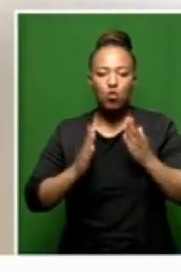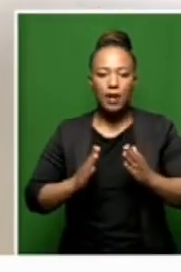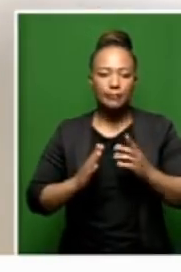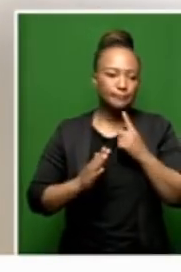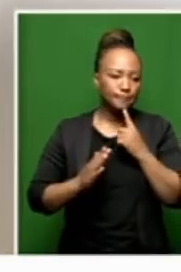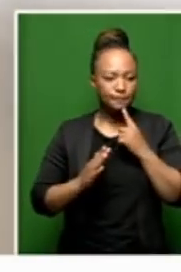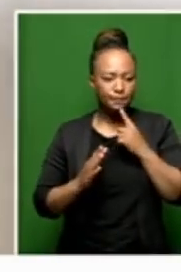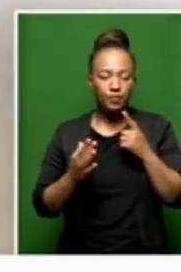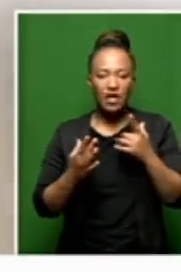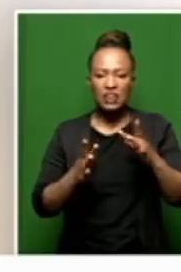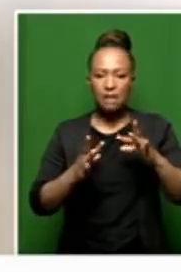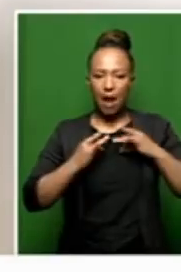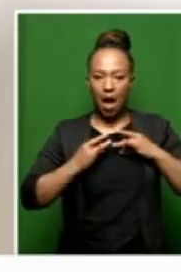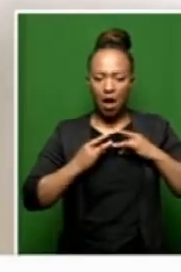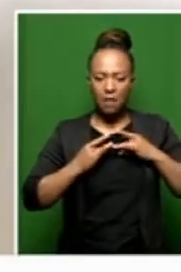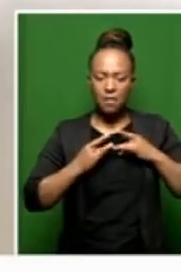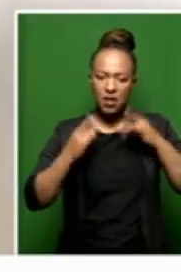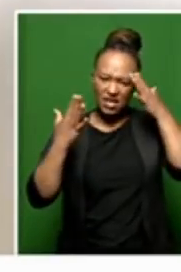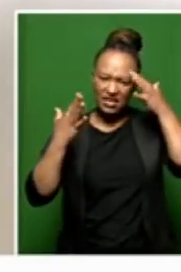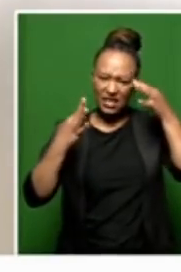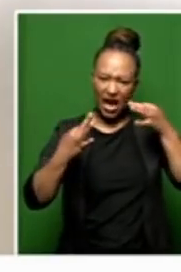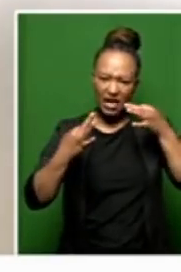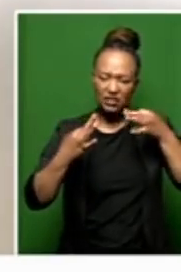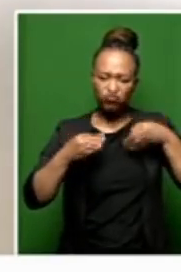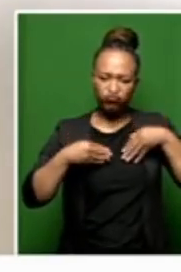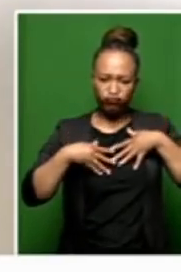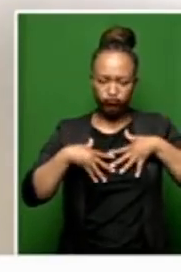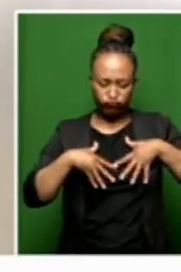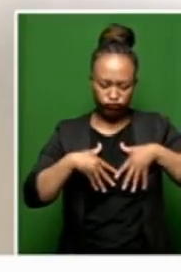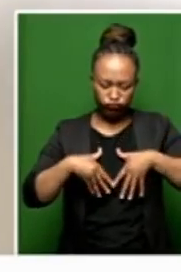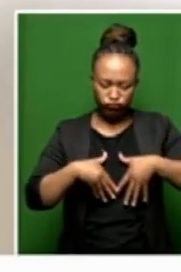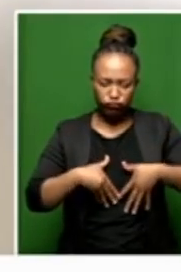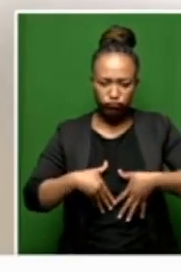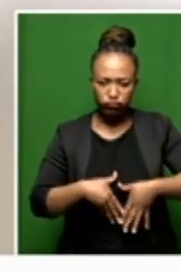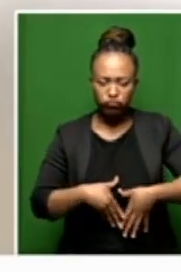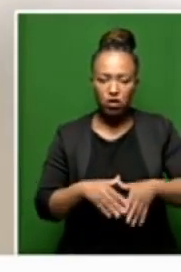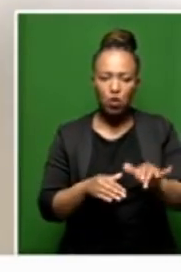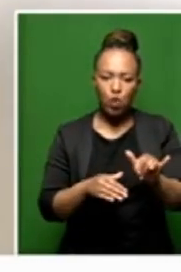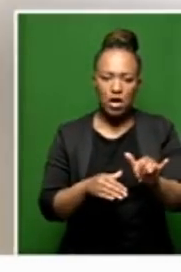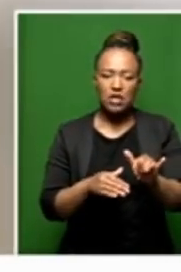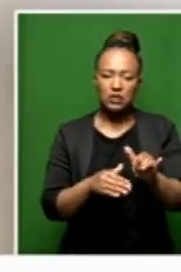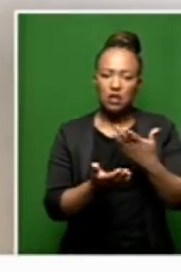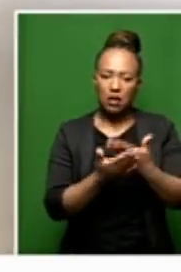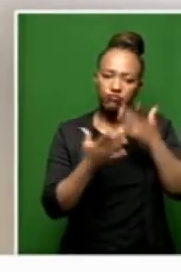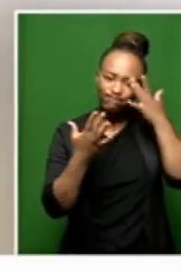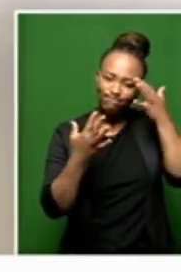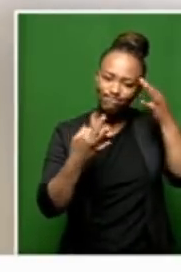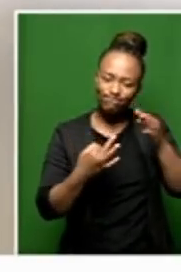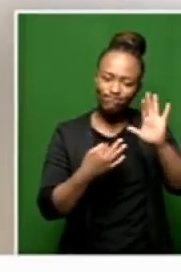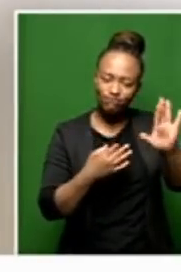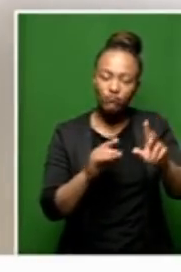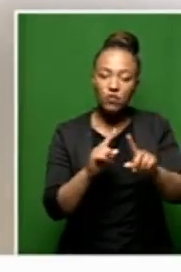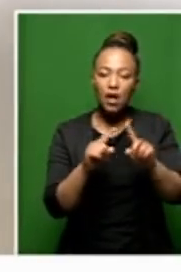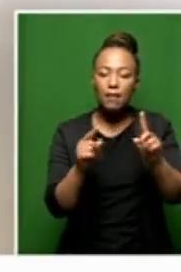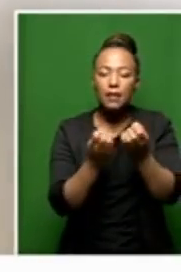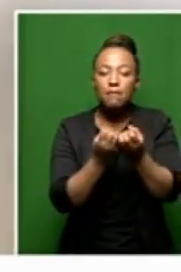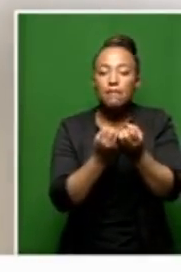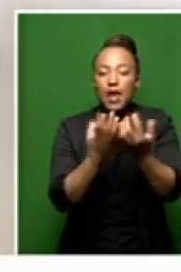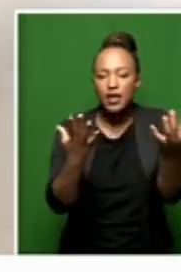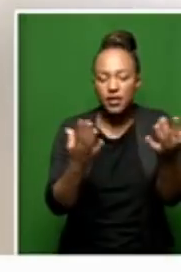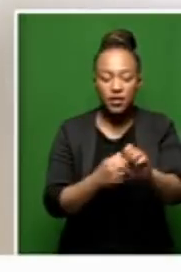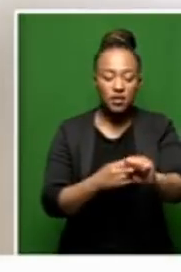decides which strain or which variant is moving from one person to the other. But because many South Africans